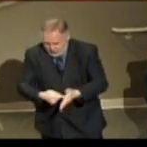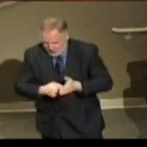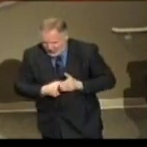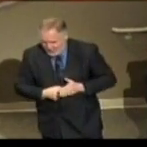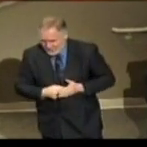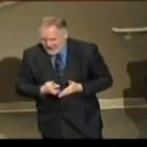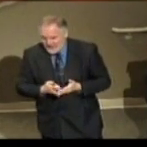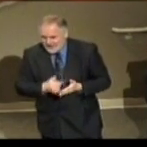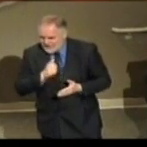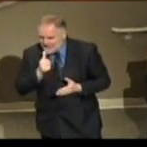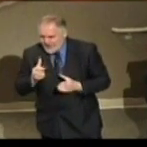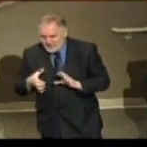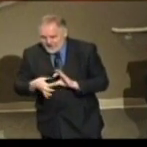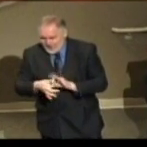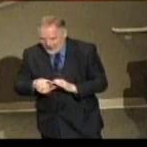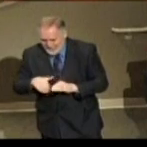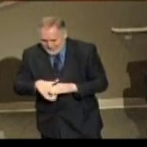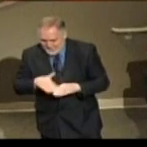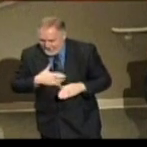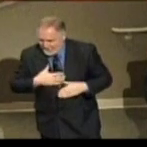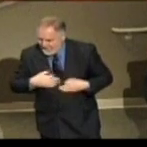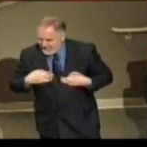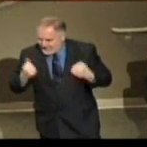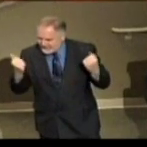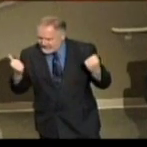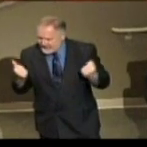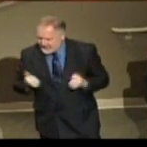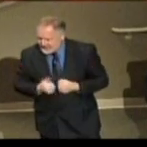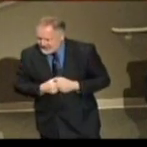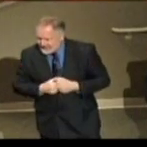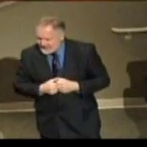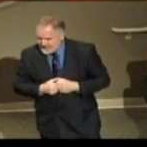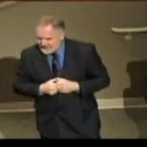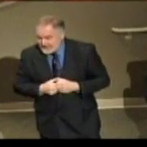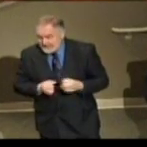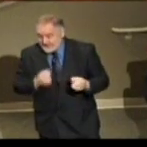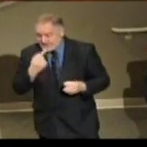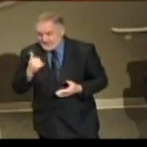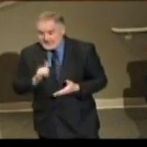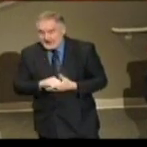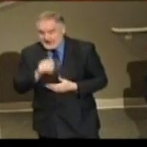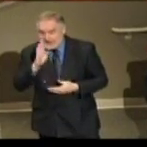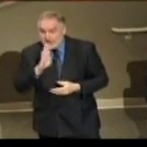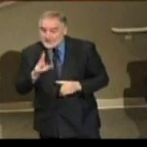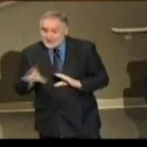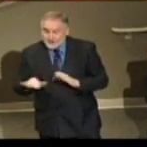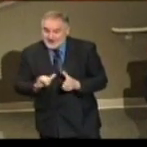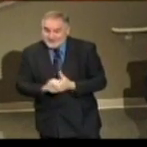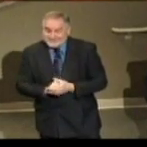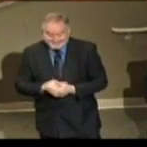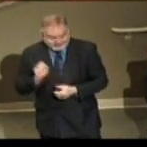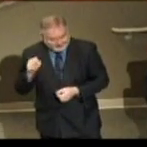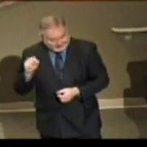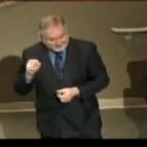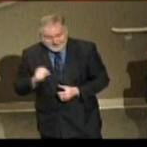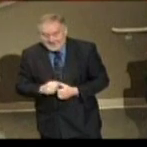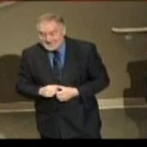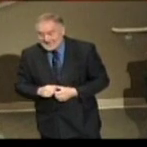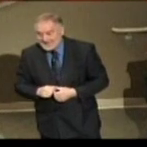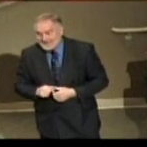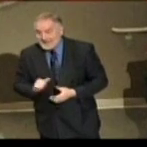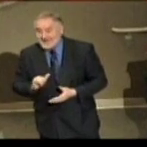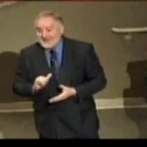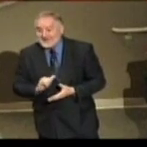doesn't belong there. Oh, yeah, but Brother Gibbs, if I say that, God will do it. Yes, he will.